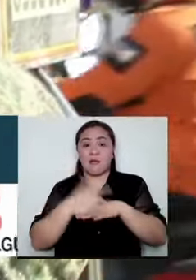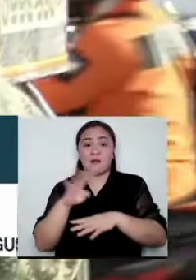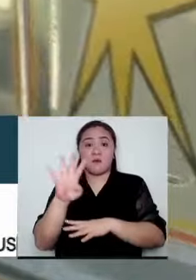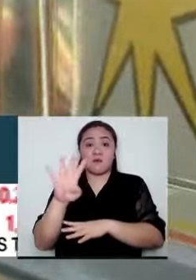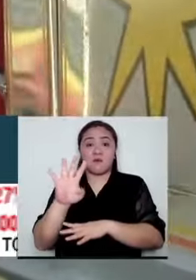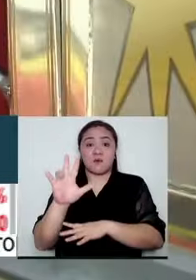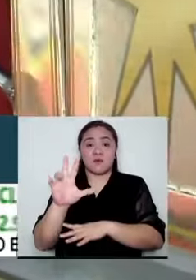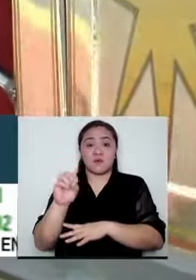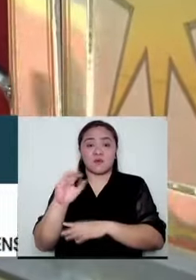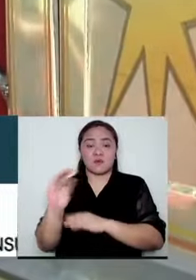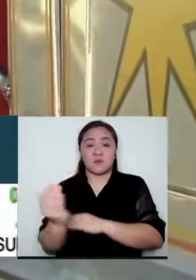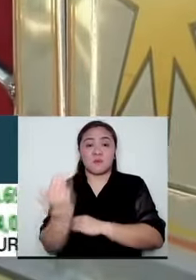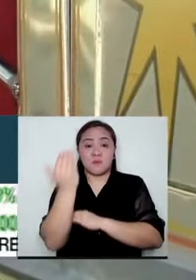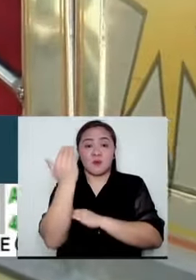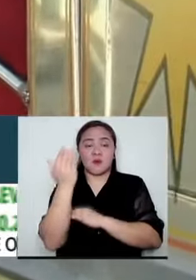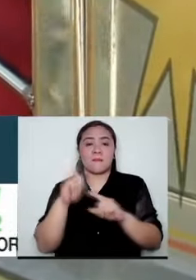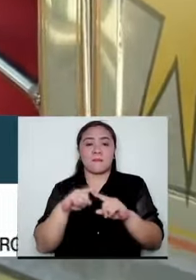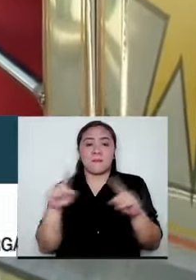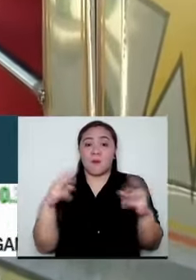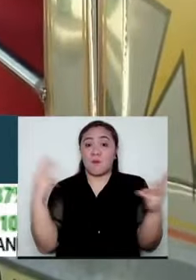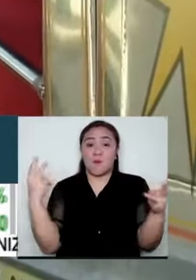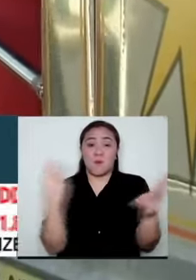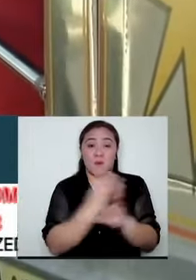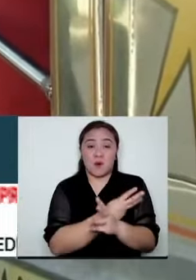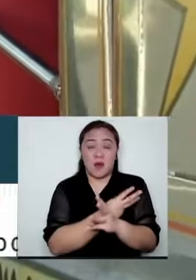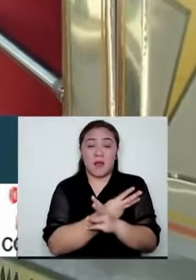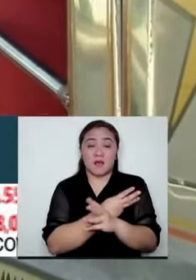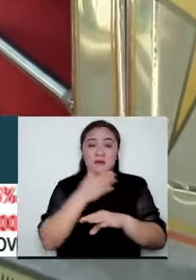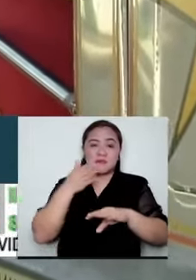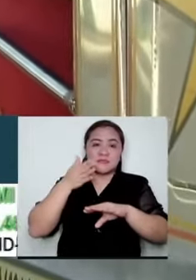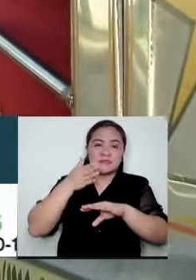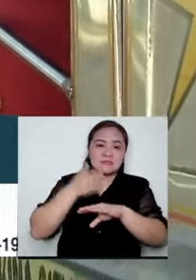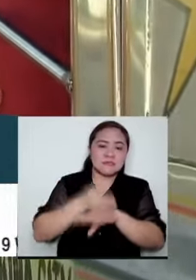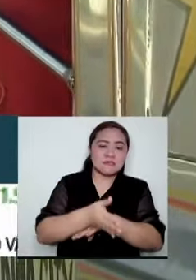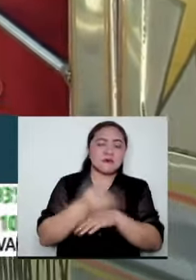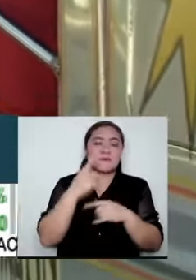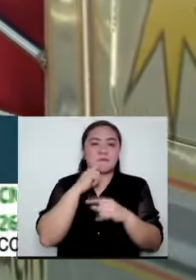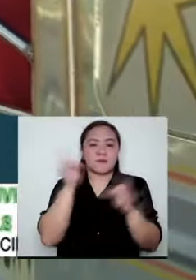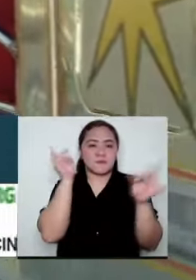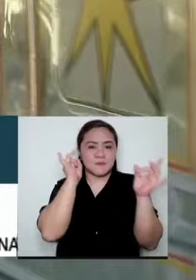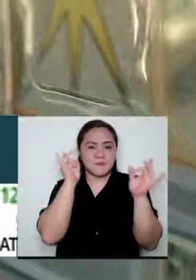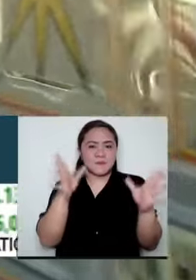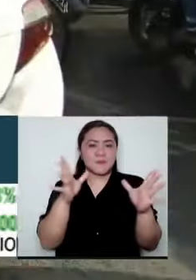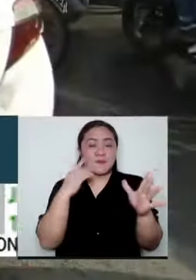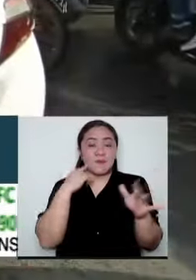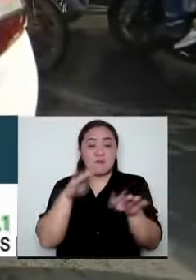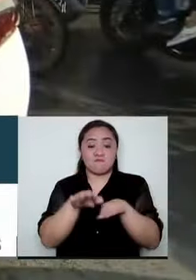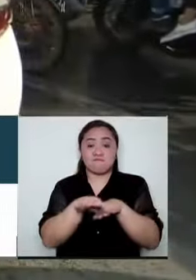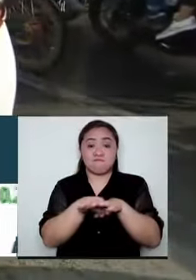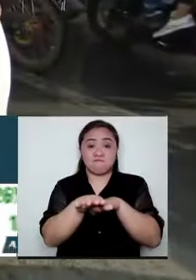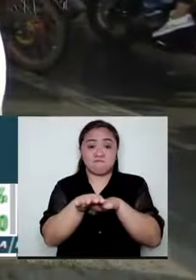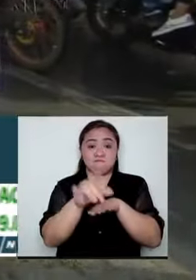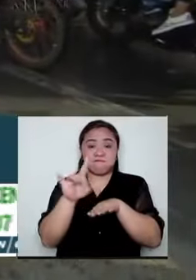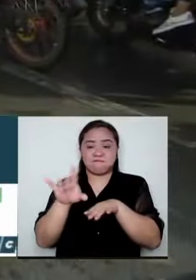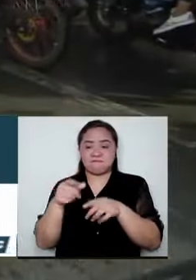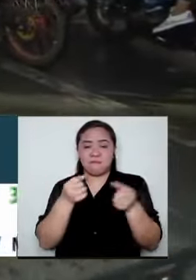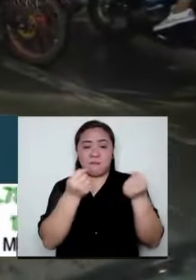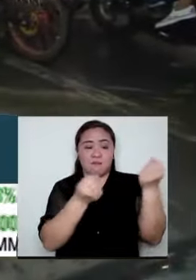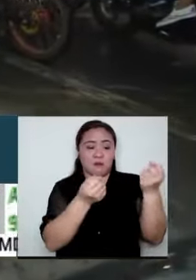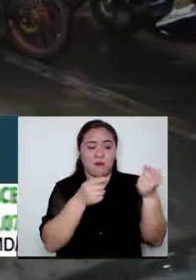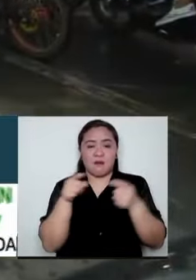but it's only worsening as the day progresses. There is a single lane for cars and another lane